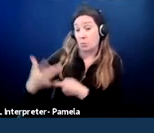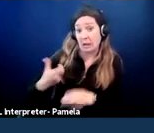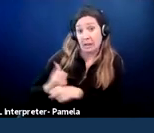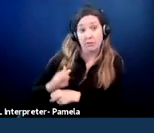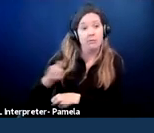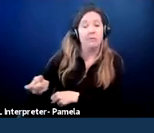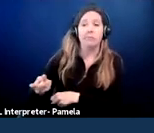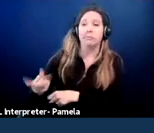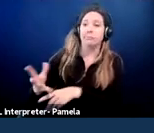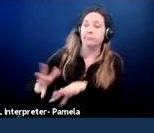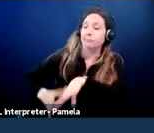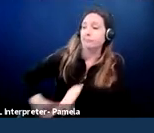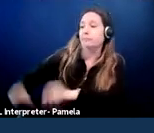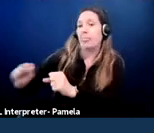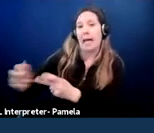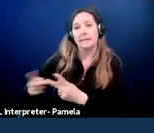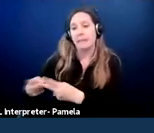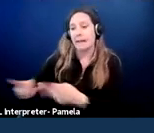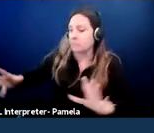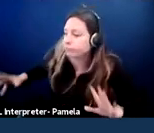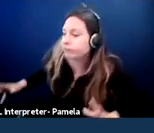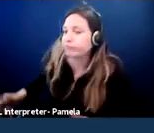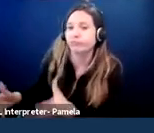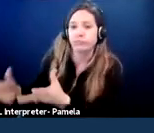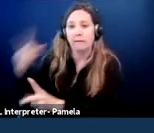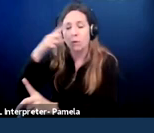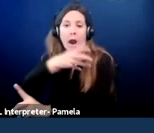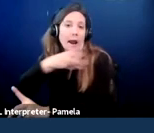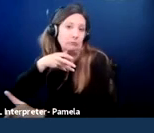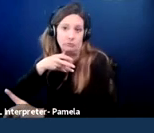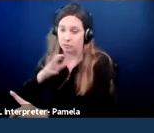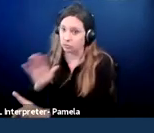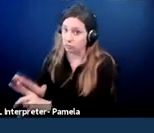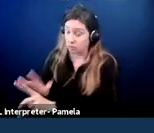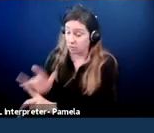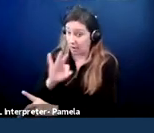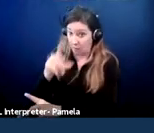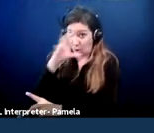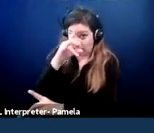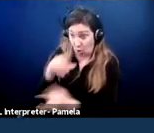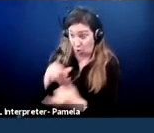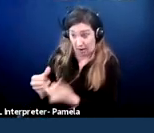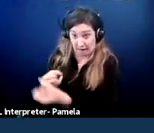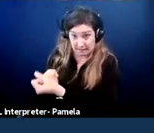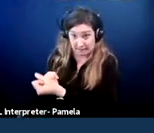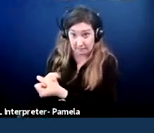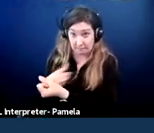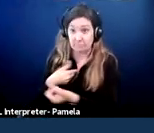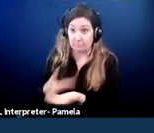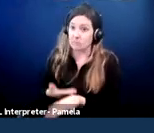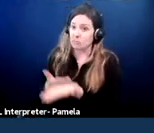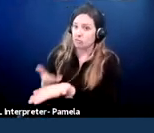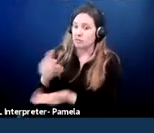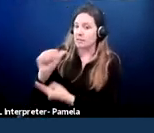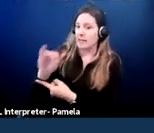killed that space with getting companies so much money in ag. So if you're looking for assistance with grants, I'd recommend Aiming Canada for ag